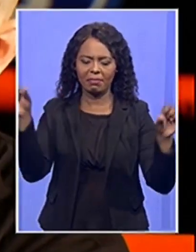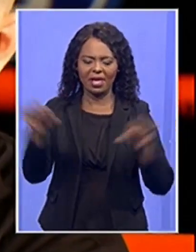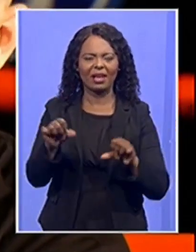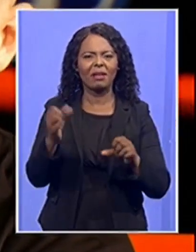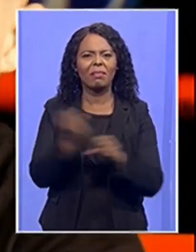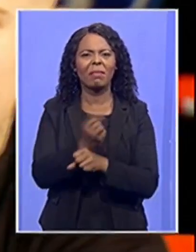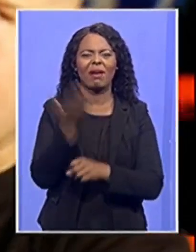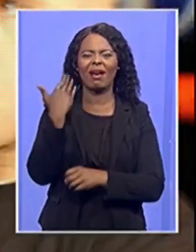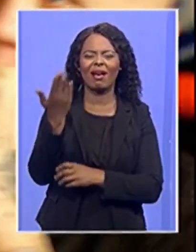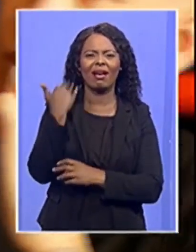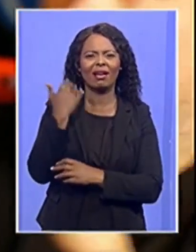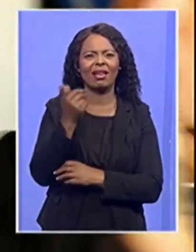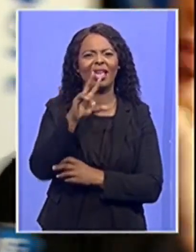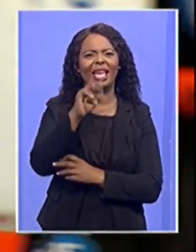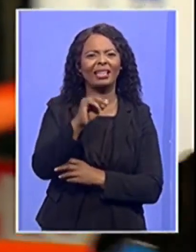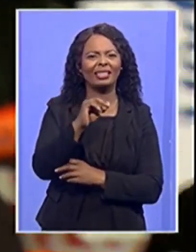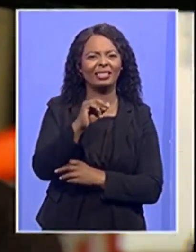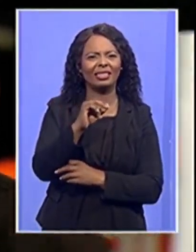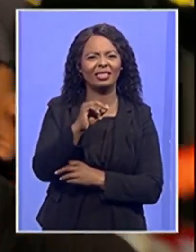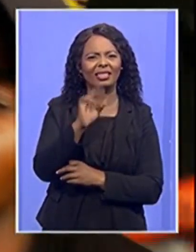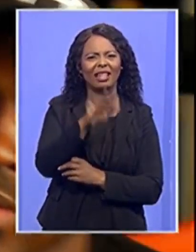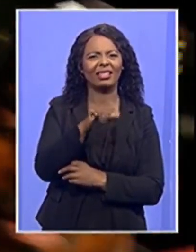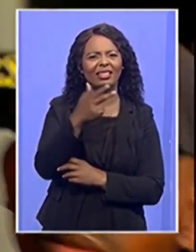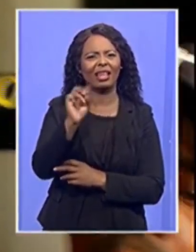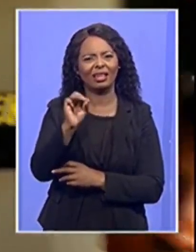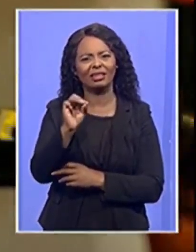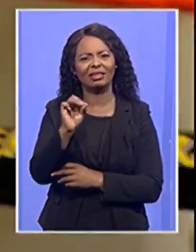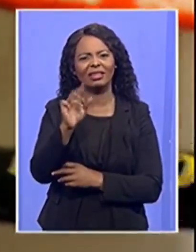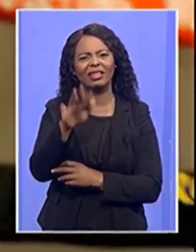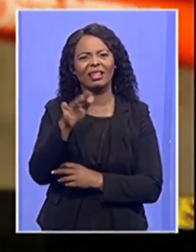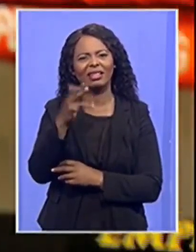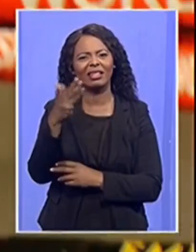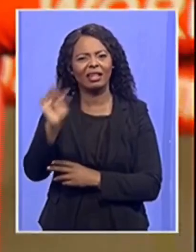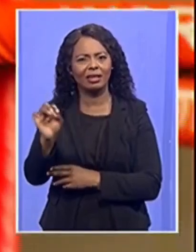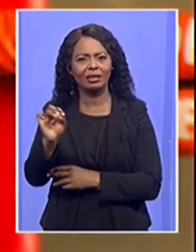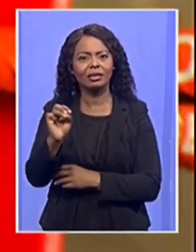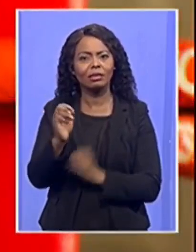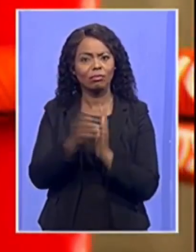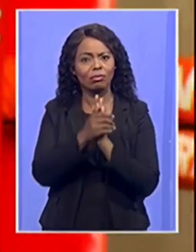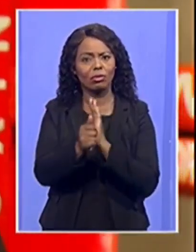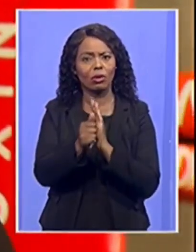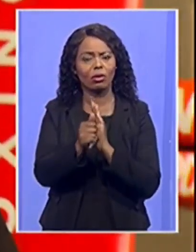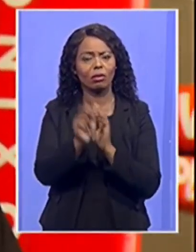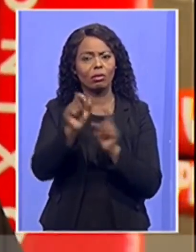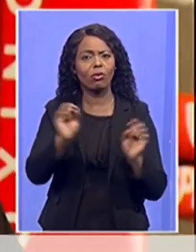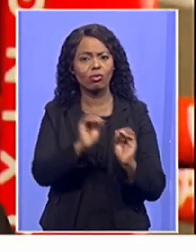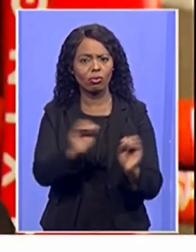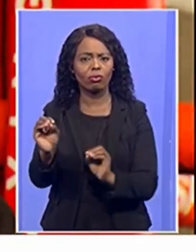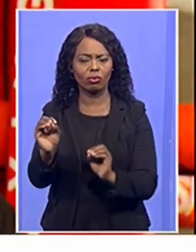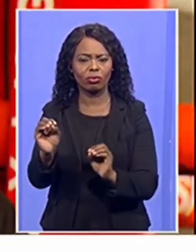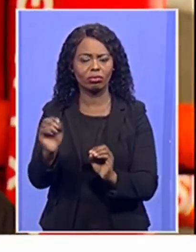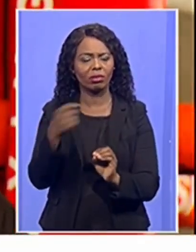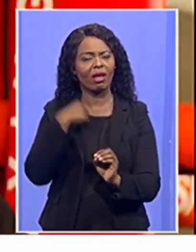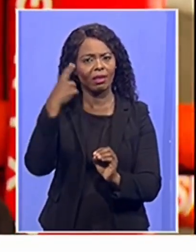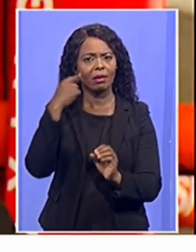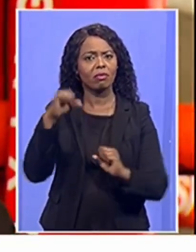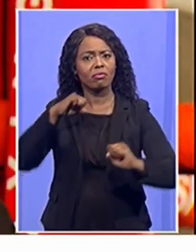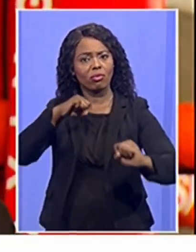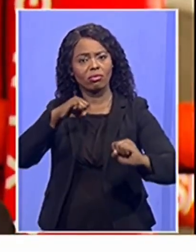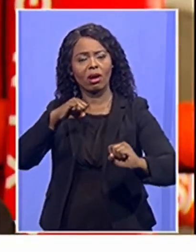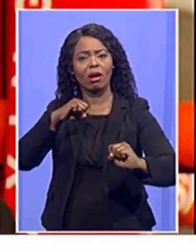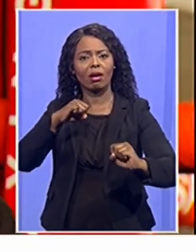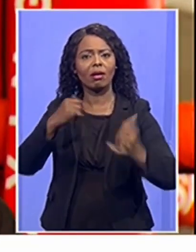and it's there's a lot of, looking at them right now, there's a lot of young talent coming through, and yeah, I think boxing is going to